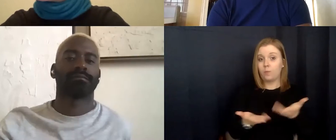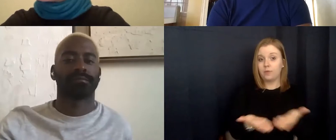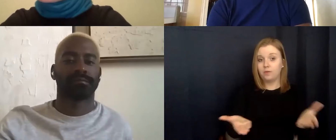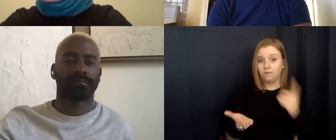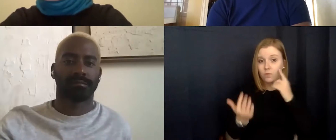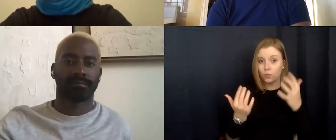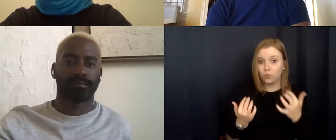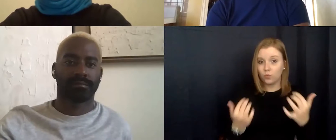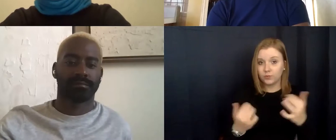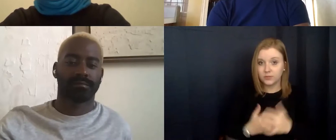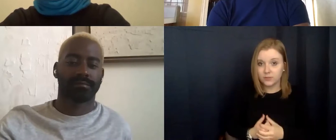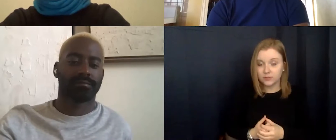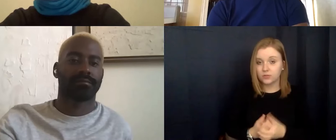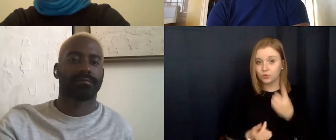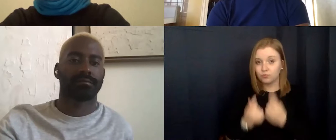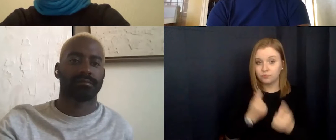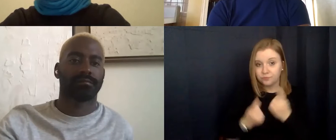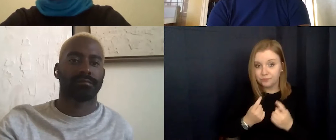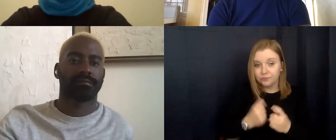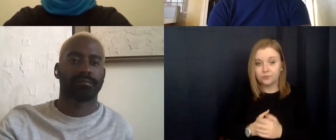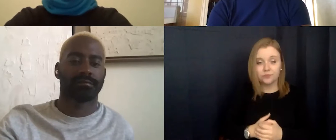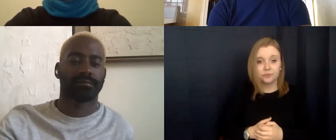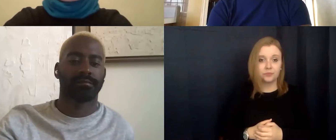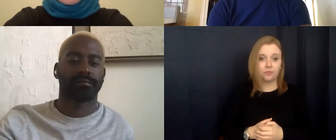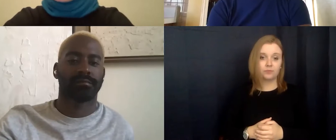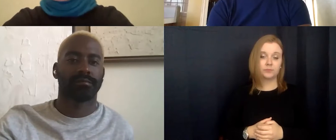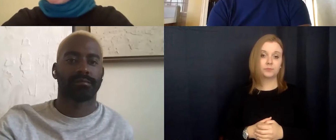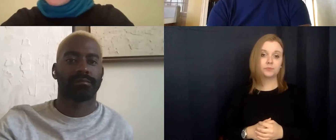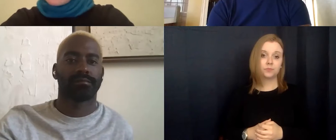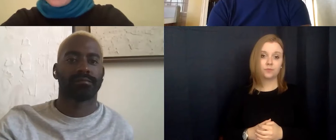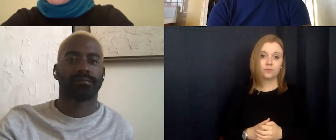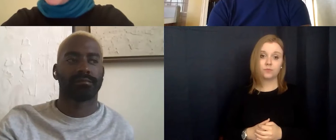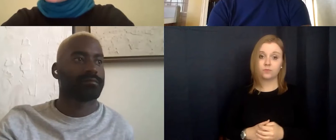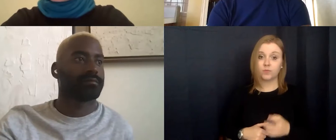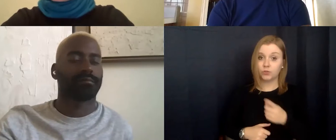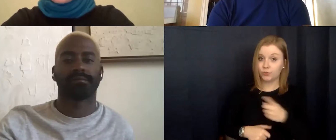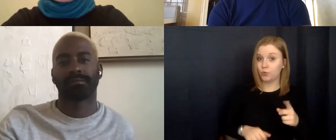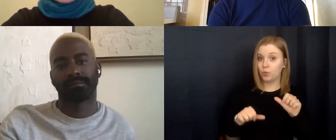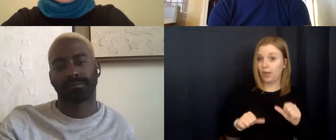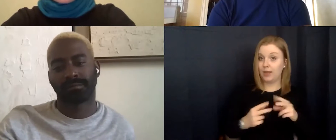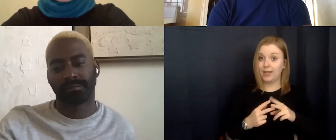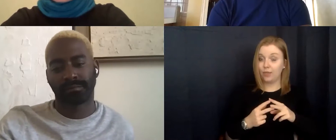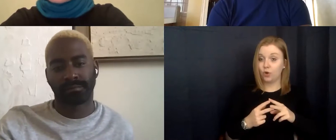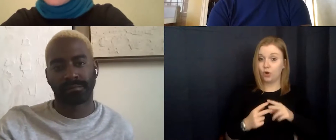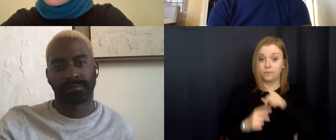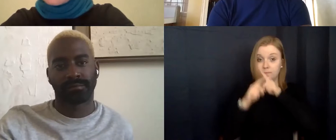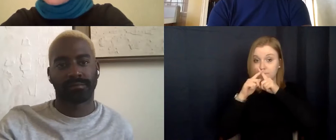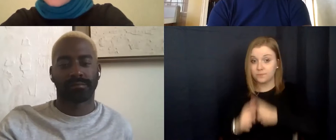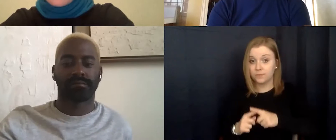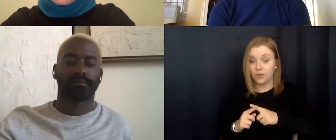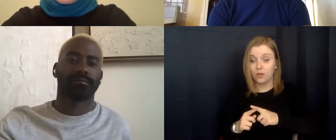audience. And you can either unmute and turn your camera and ask